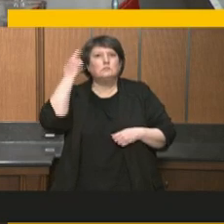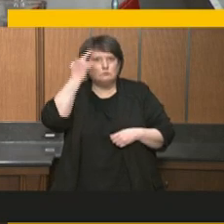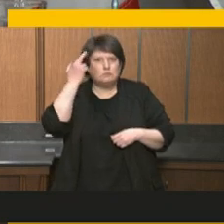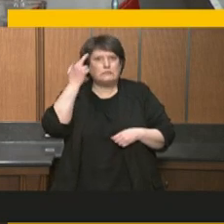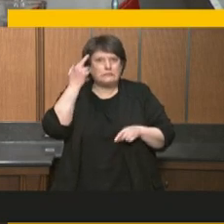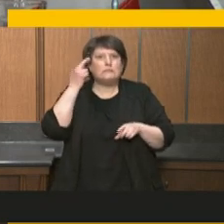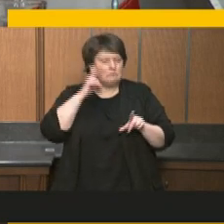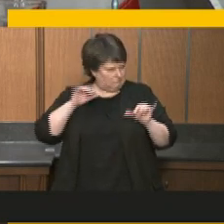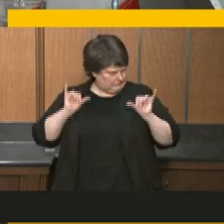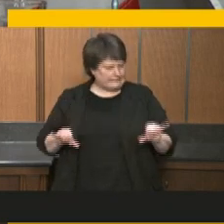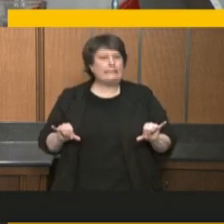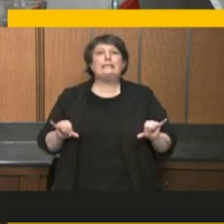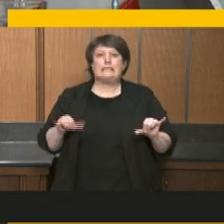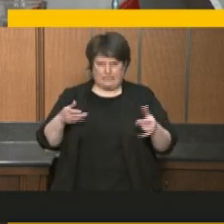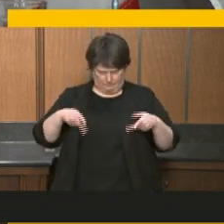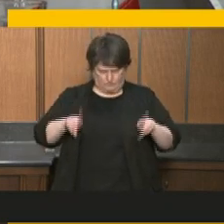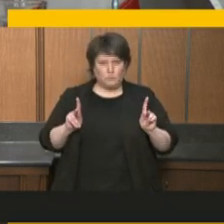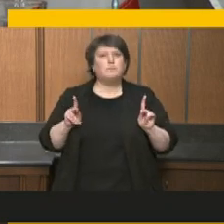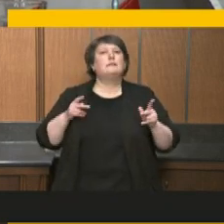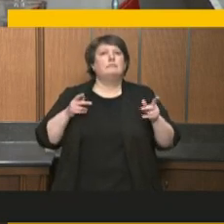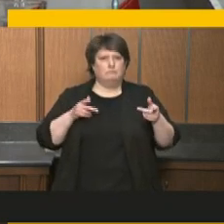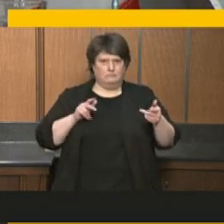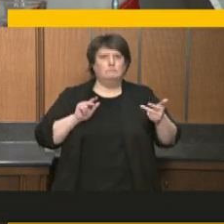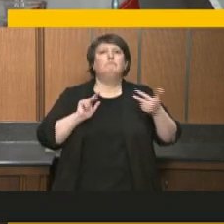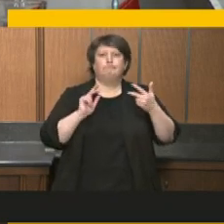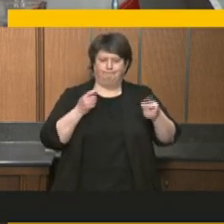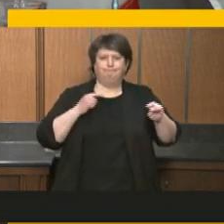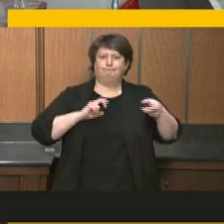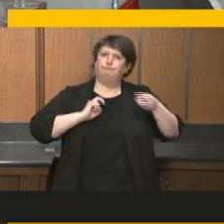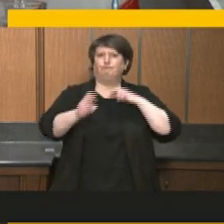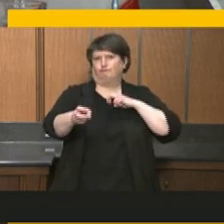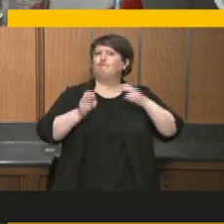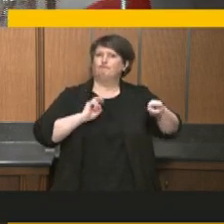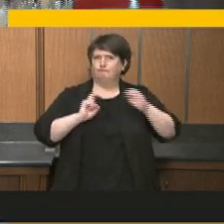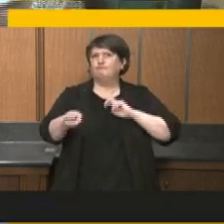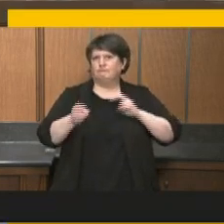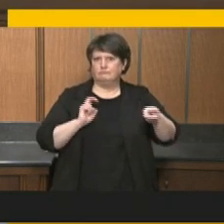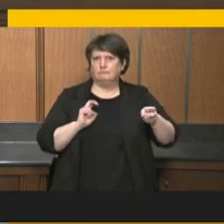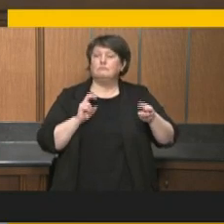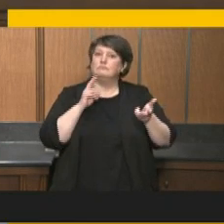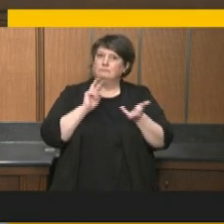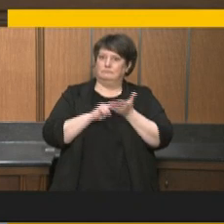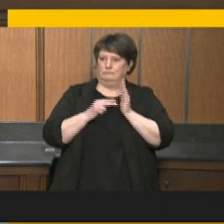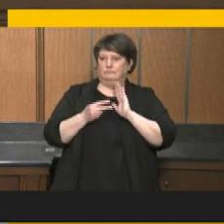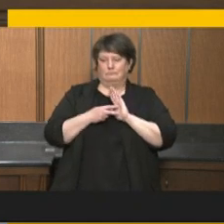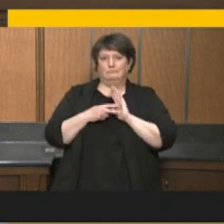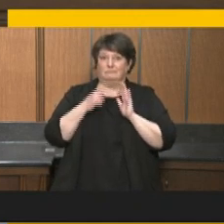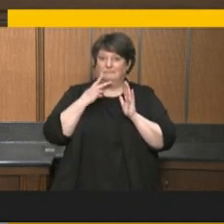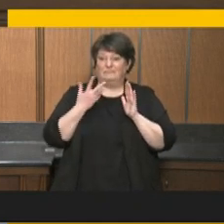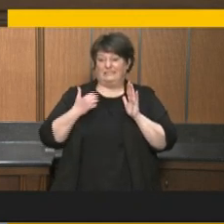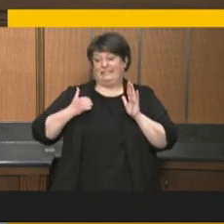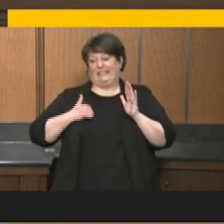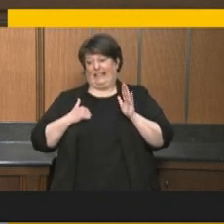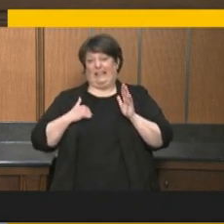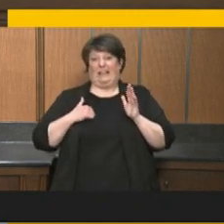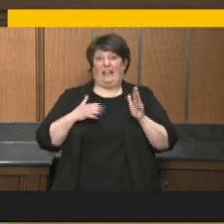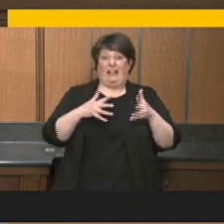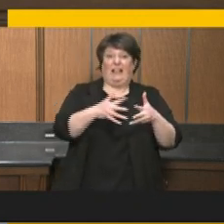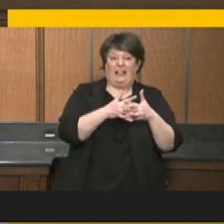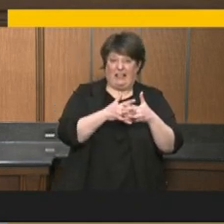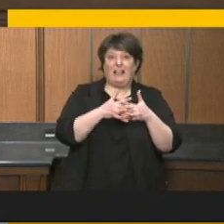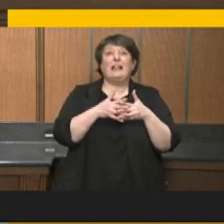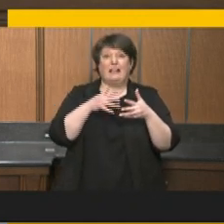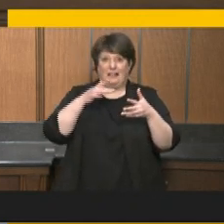be affected either. Therefore, Canada and the United States will temporarily restrict all non-essential